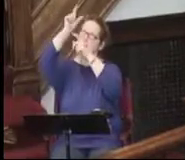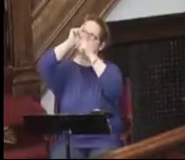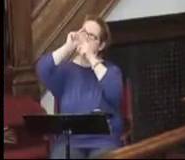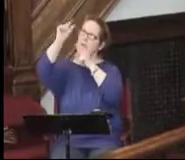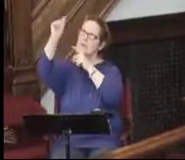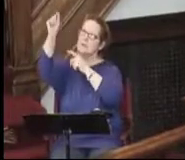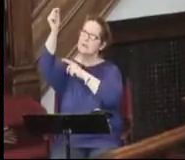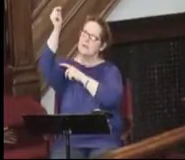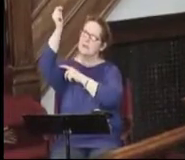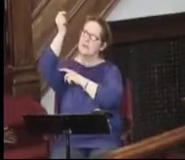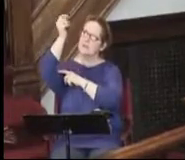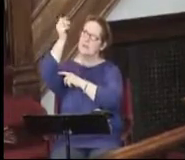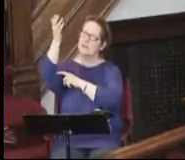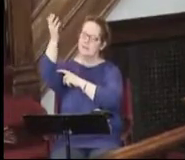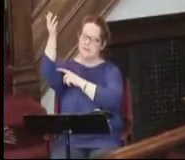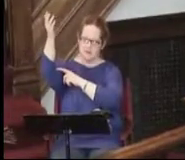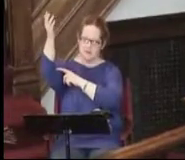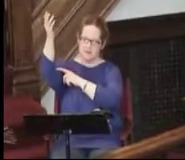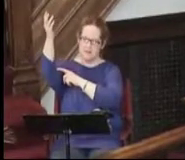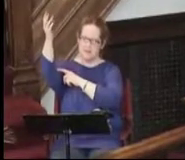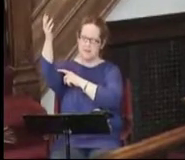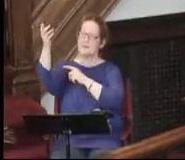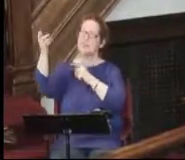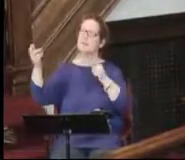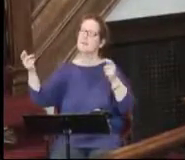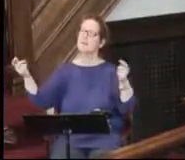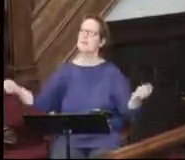Hosanna in the